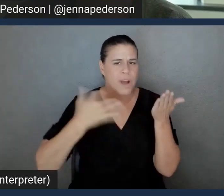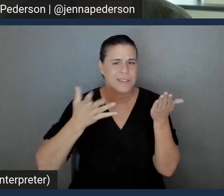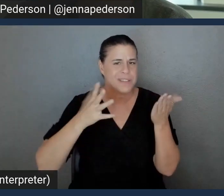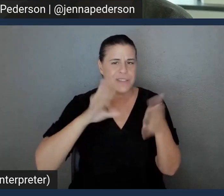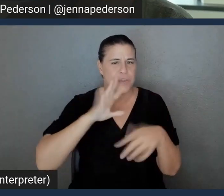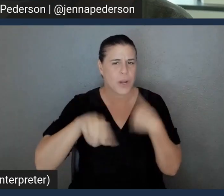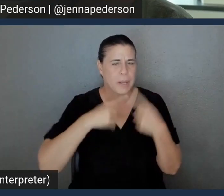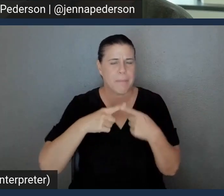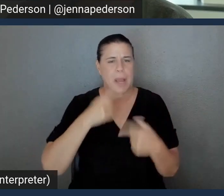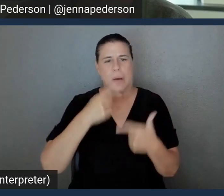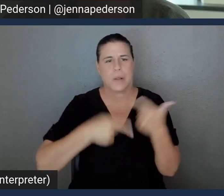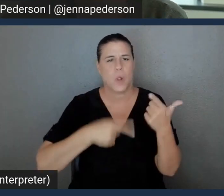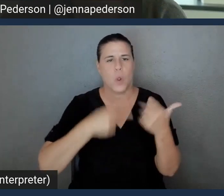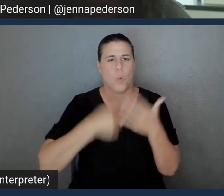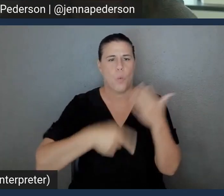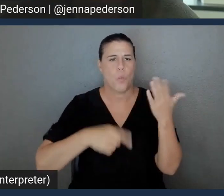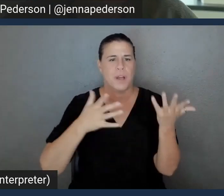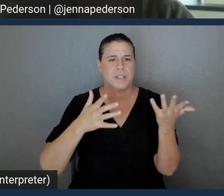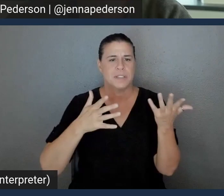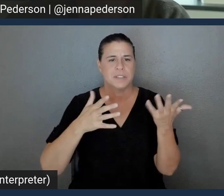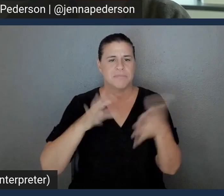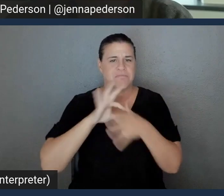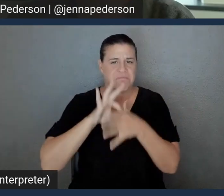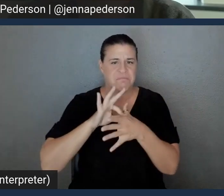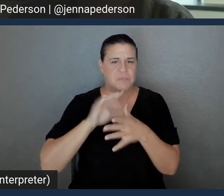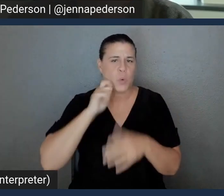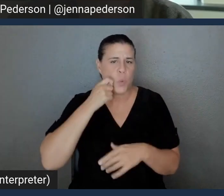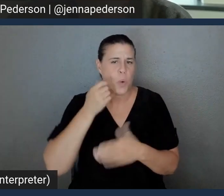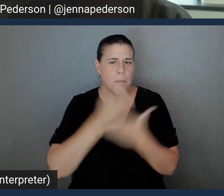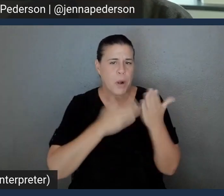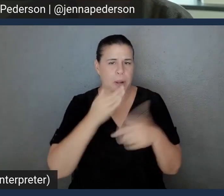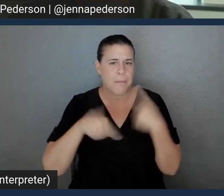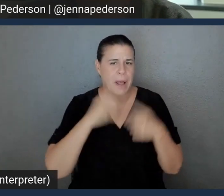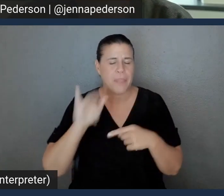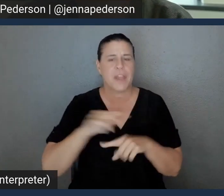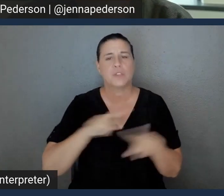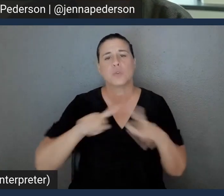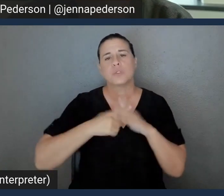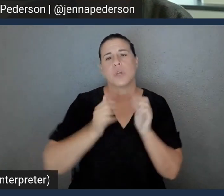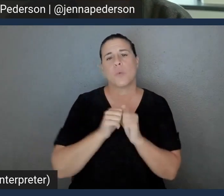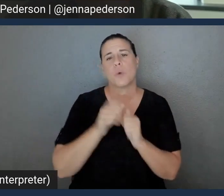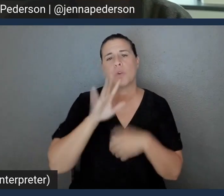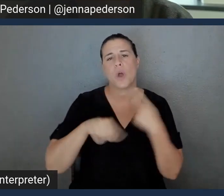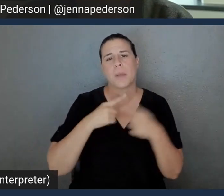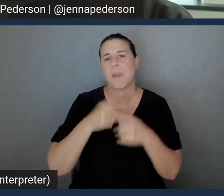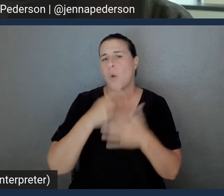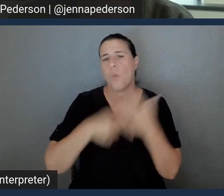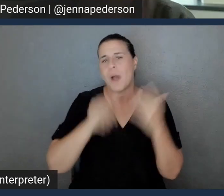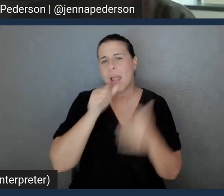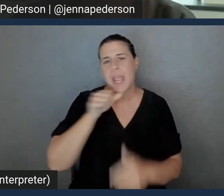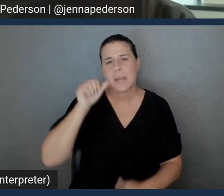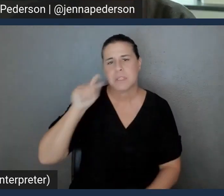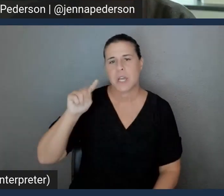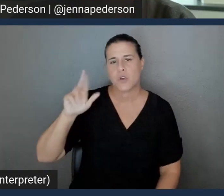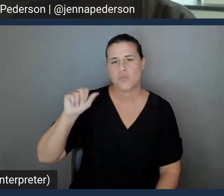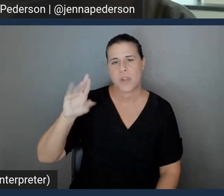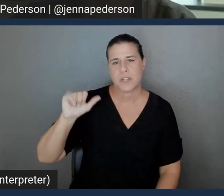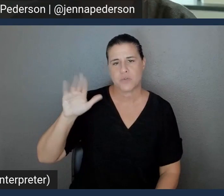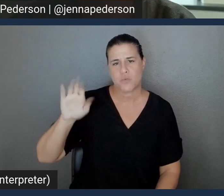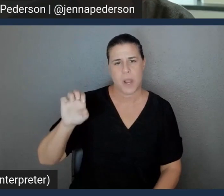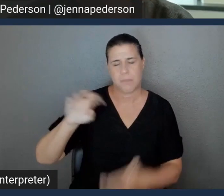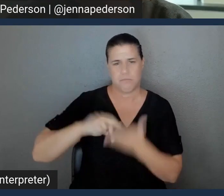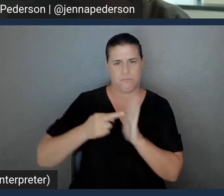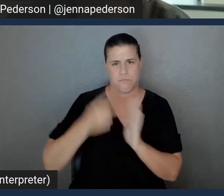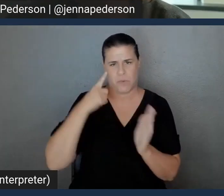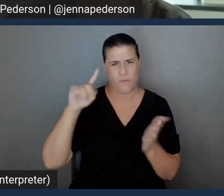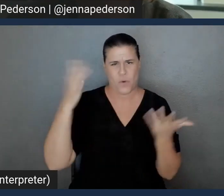and what is the really cool part about this. So to begin with, let's talk about what is Amazon Transcribe, right? Like so,